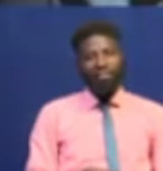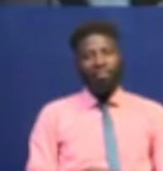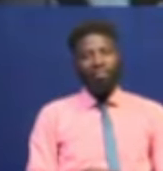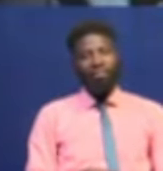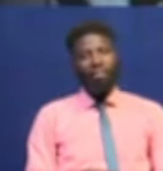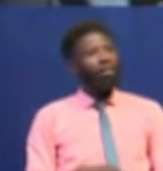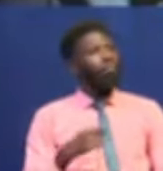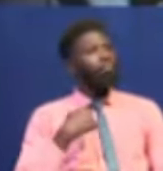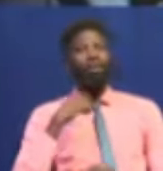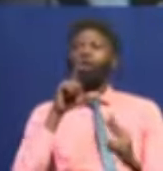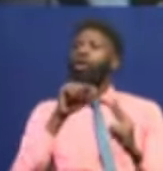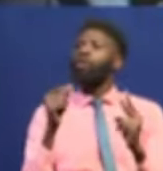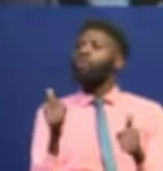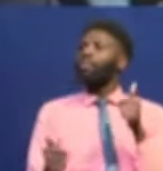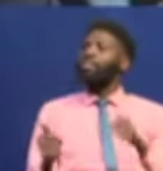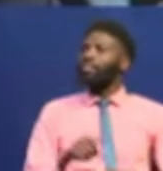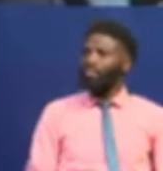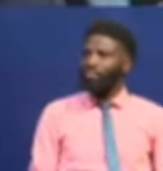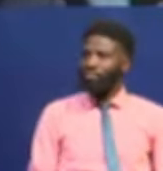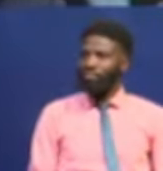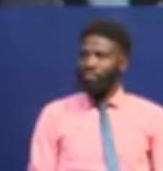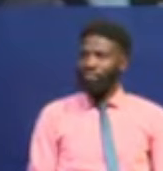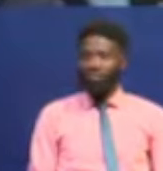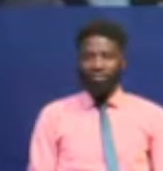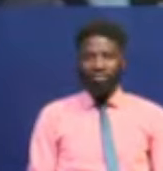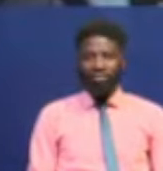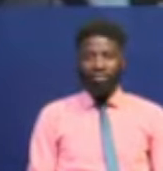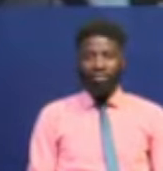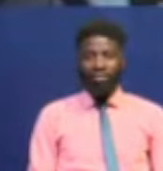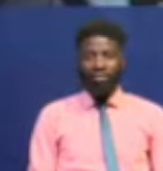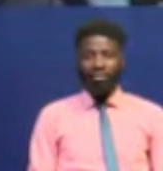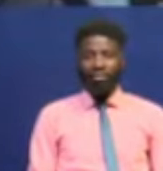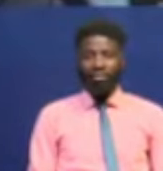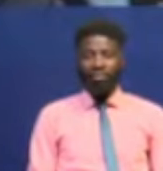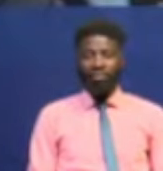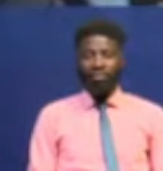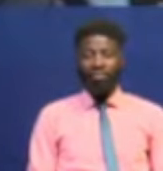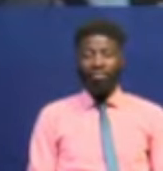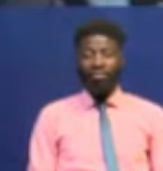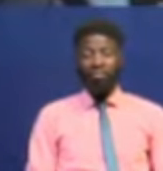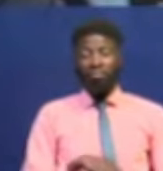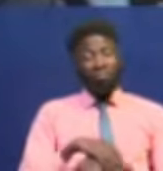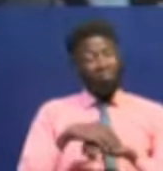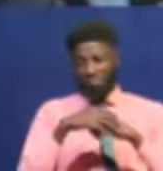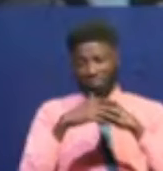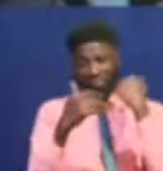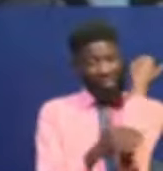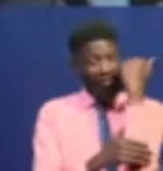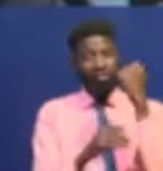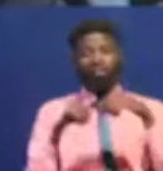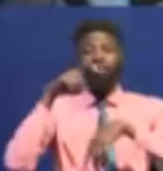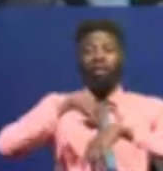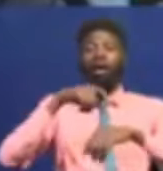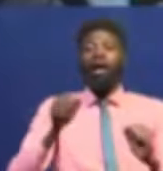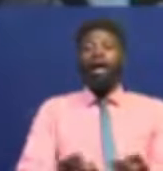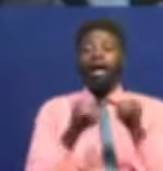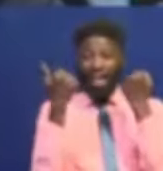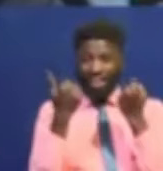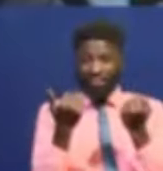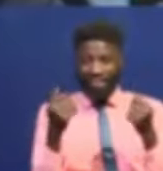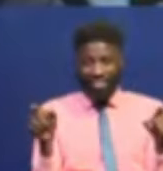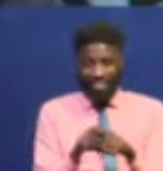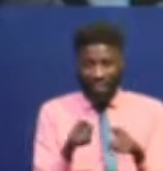what choice did I have? I mean, it would have been very reckless of me in the face of the kind of